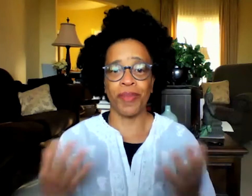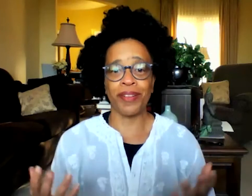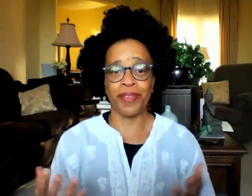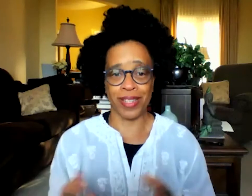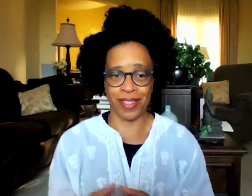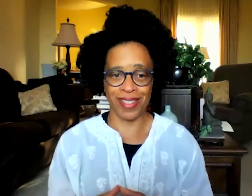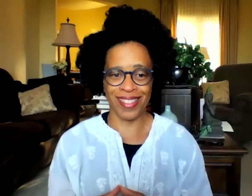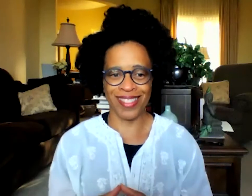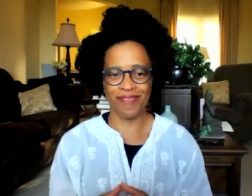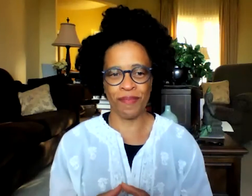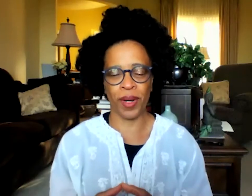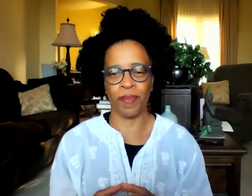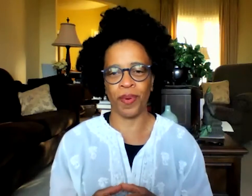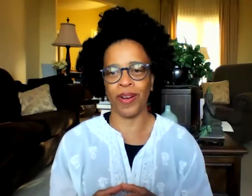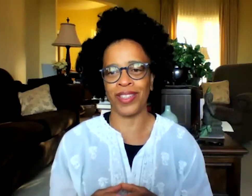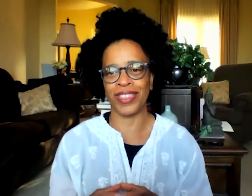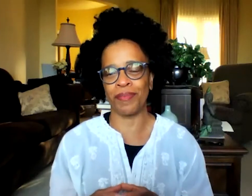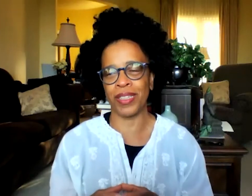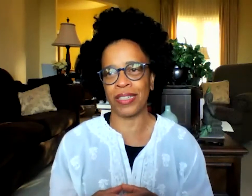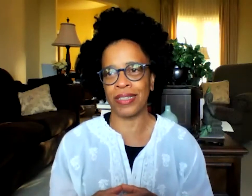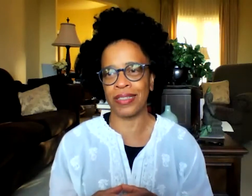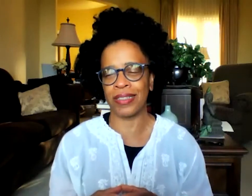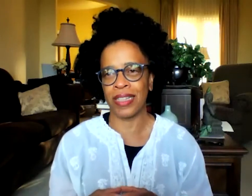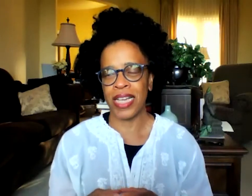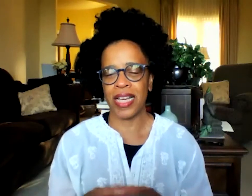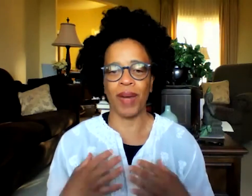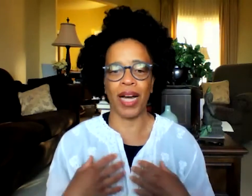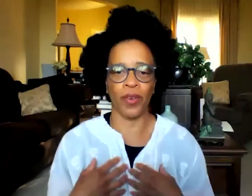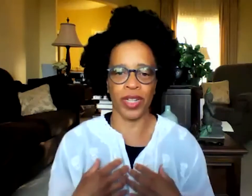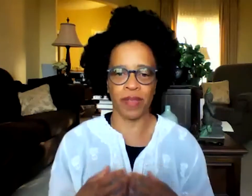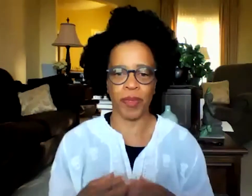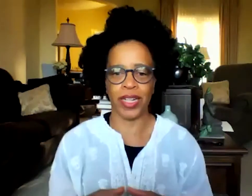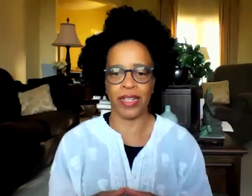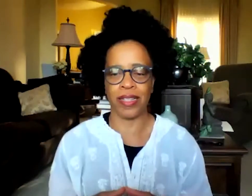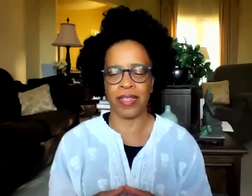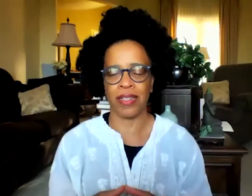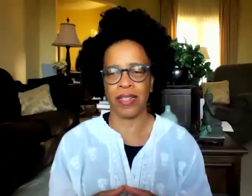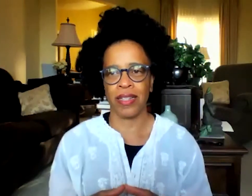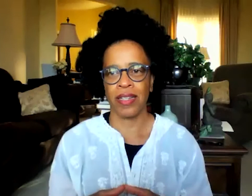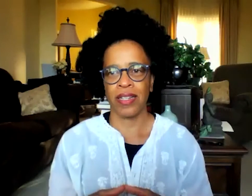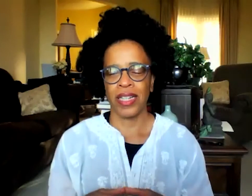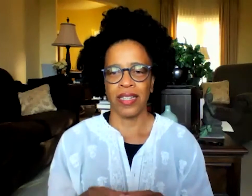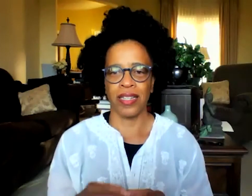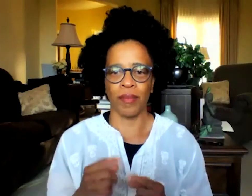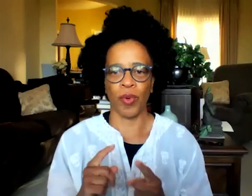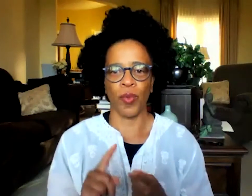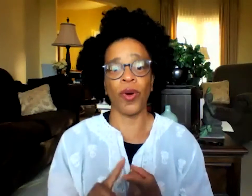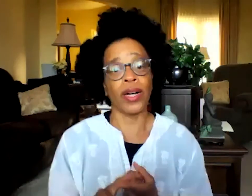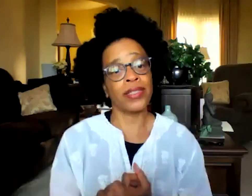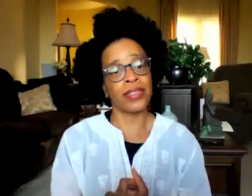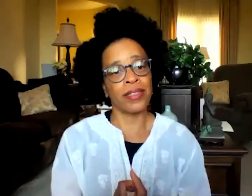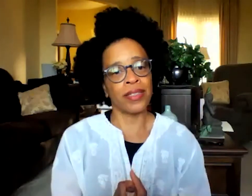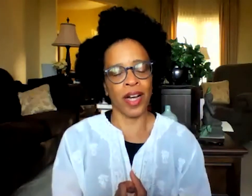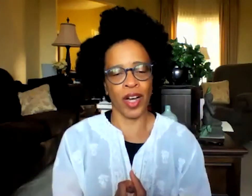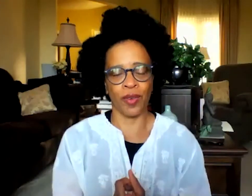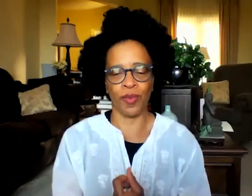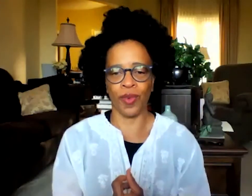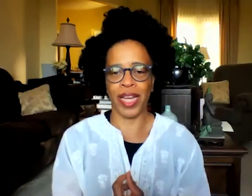For so many reasons, but partly because in my own experience, number